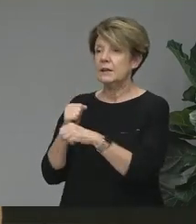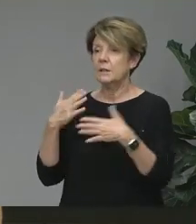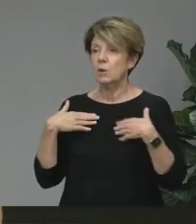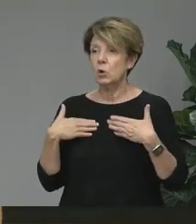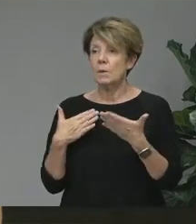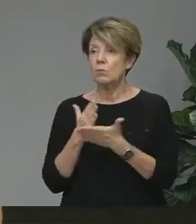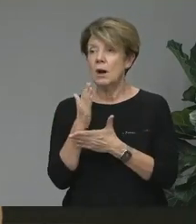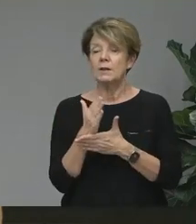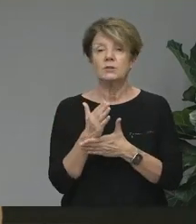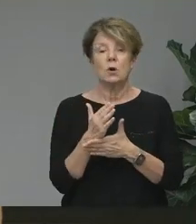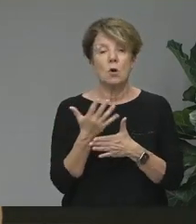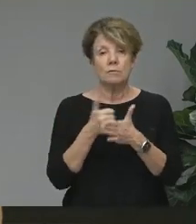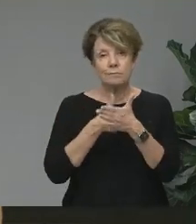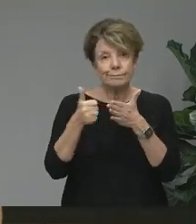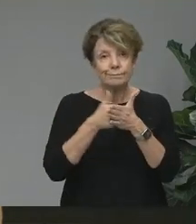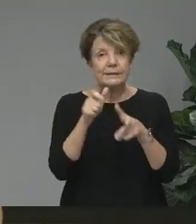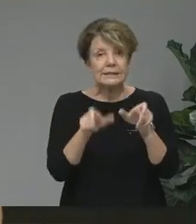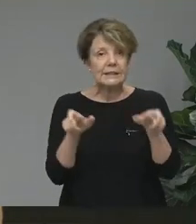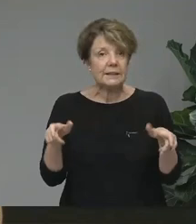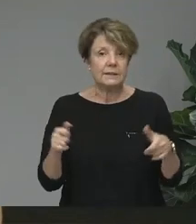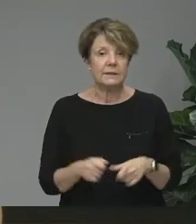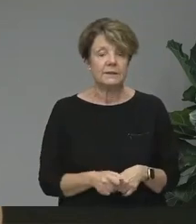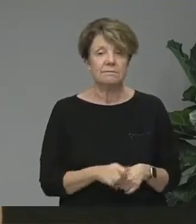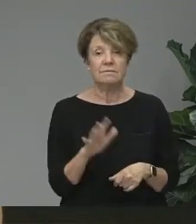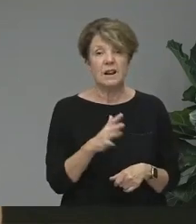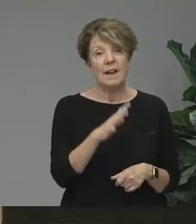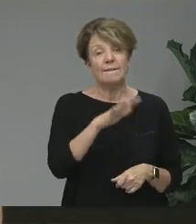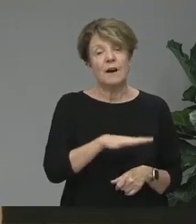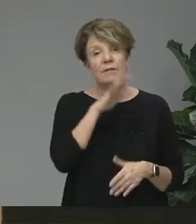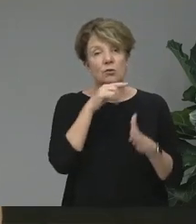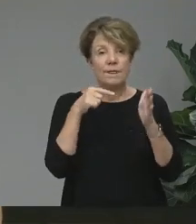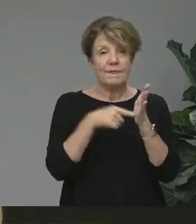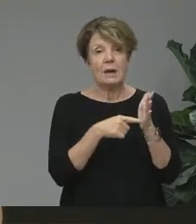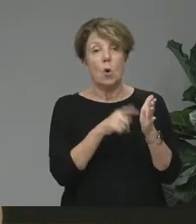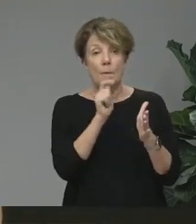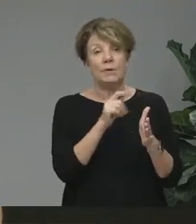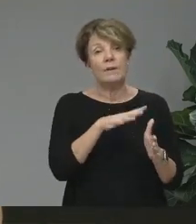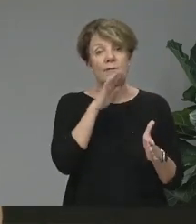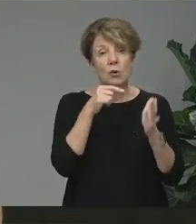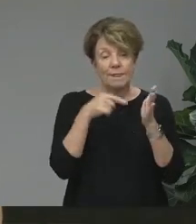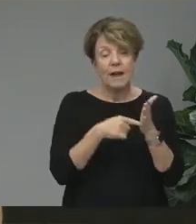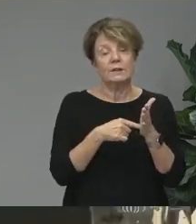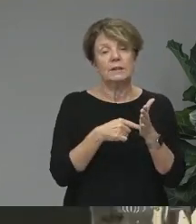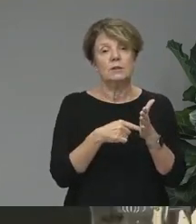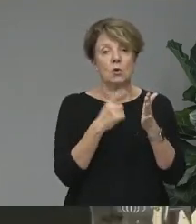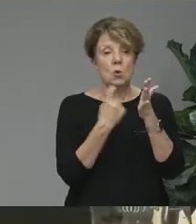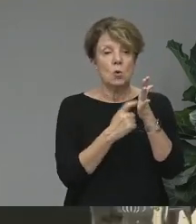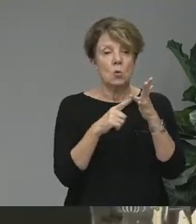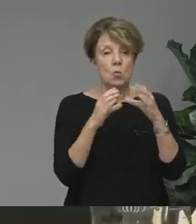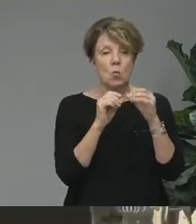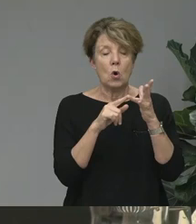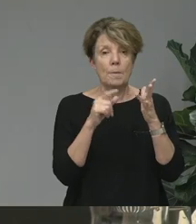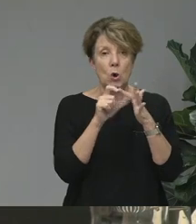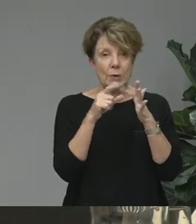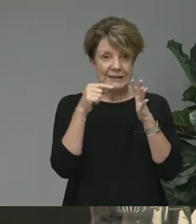of ordinary citizens, those almost 500,000 robo-debt citizens. Incredible.